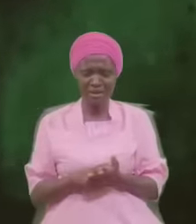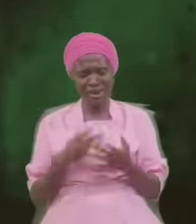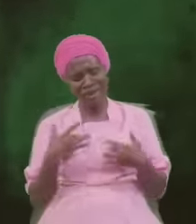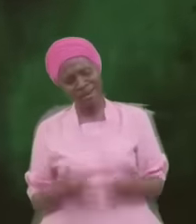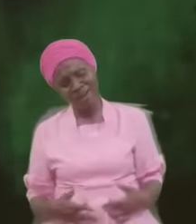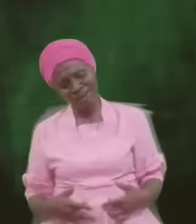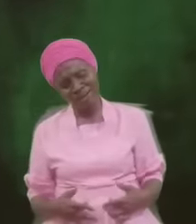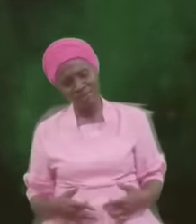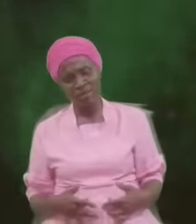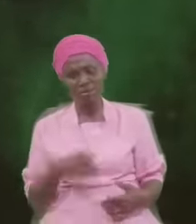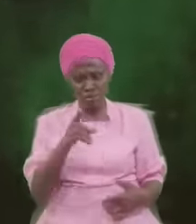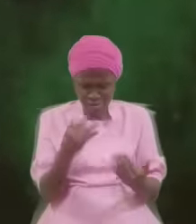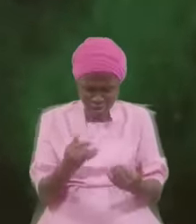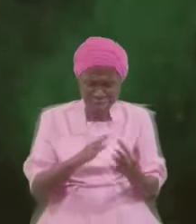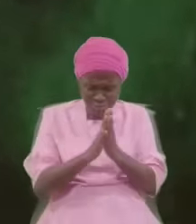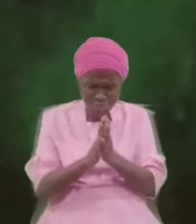discouragement. Tell him,